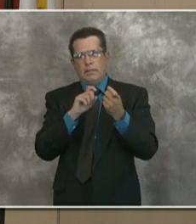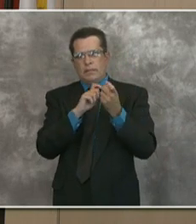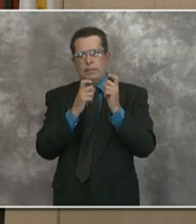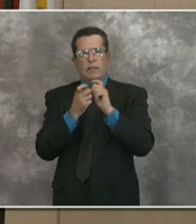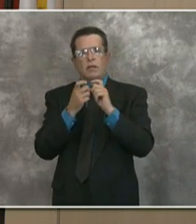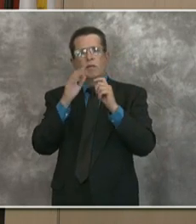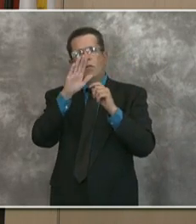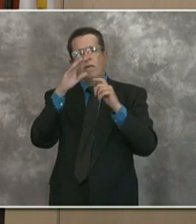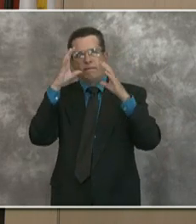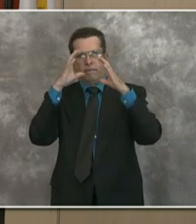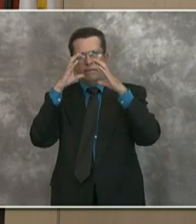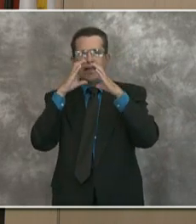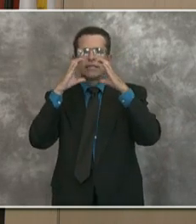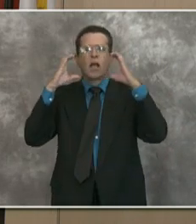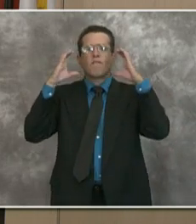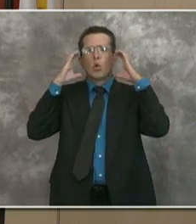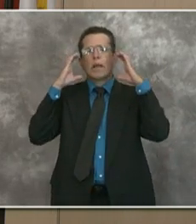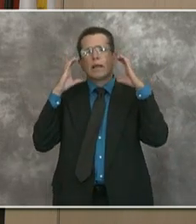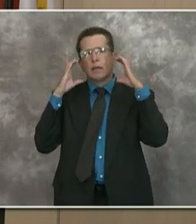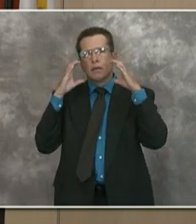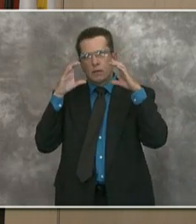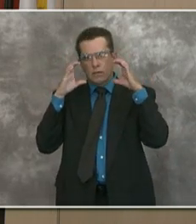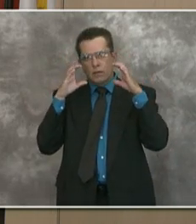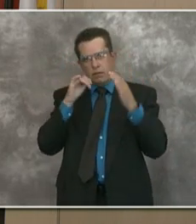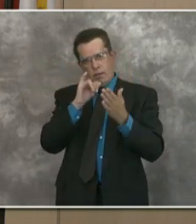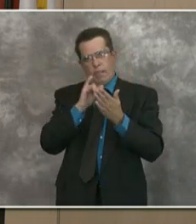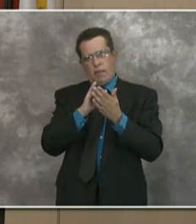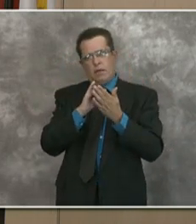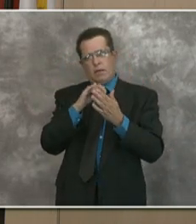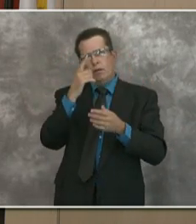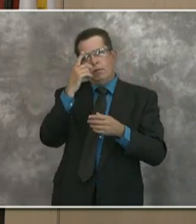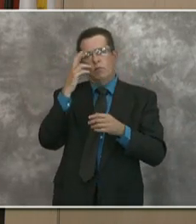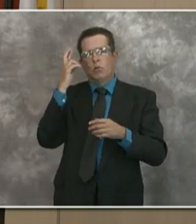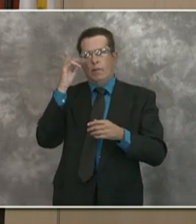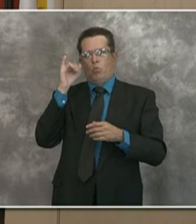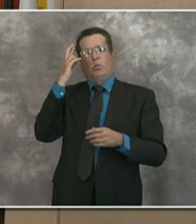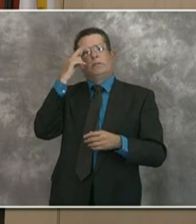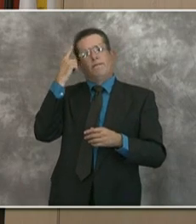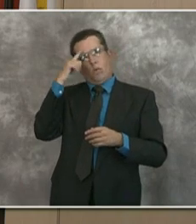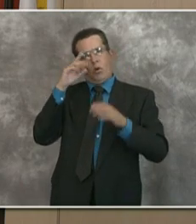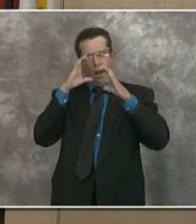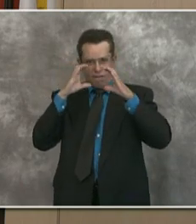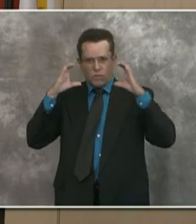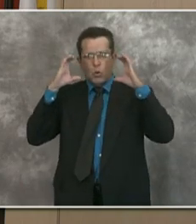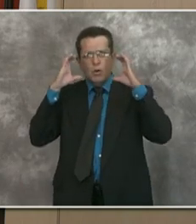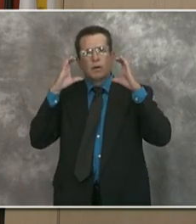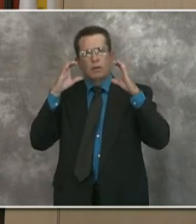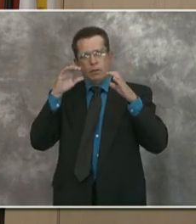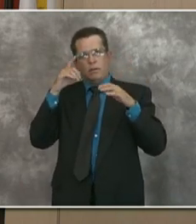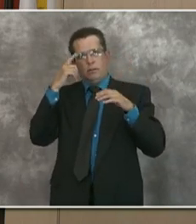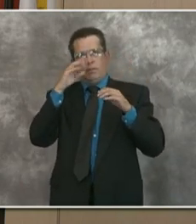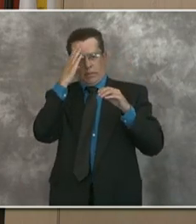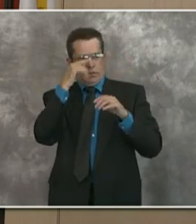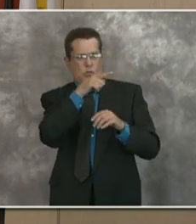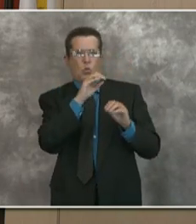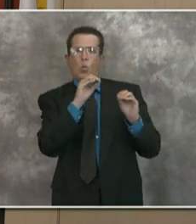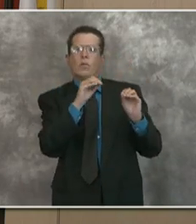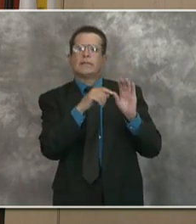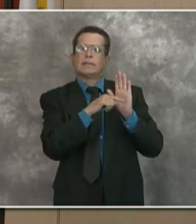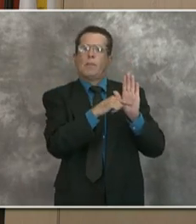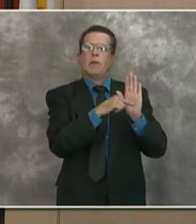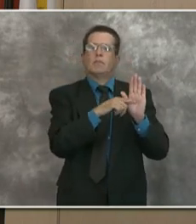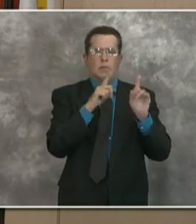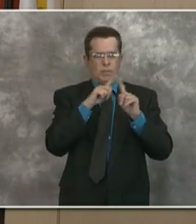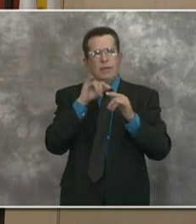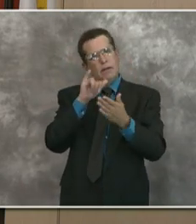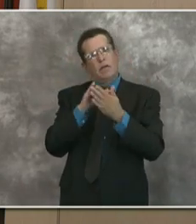about face coverings. The whole issue about asymptomatic and face coverings is related. And